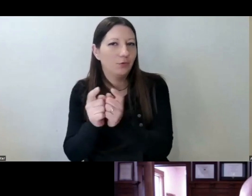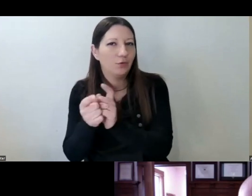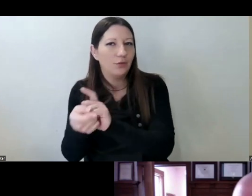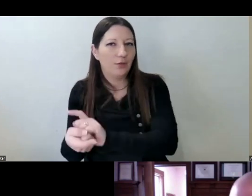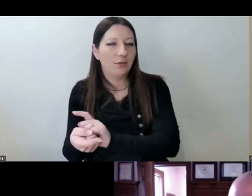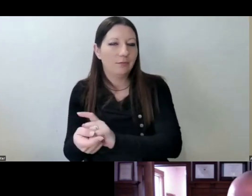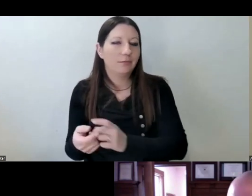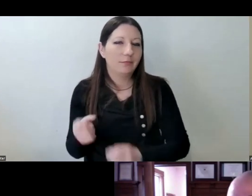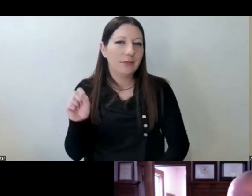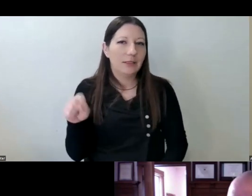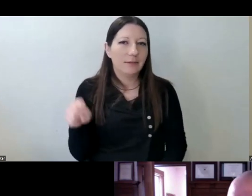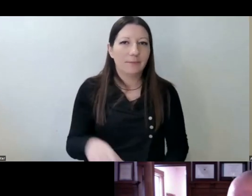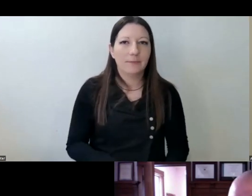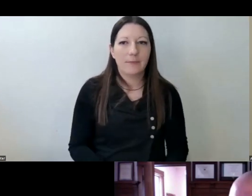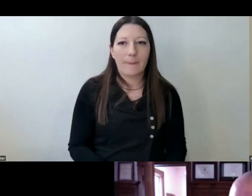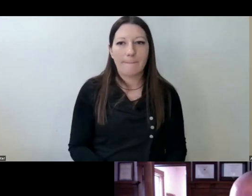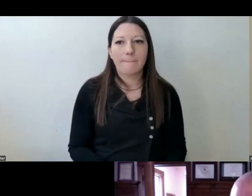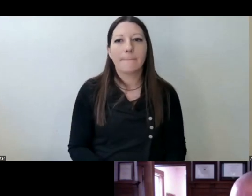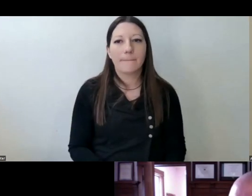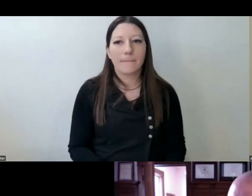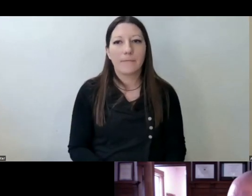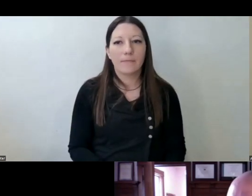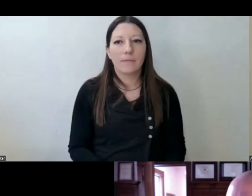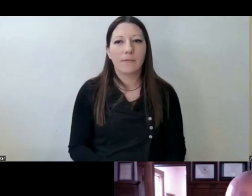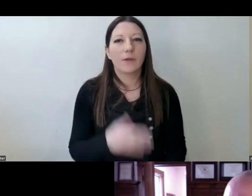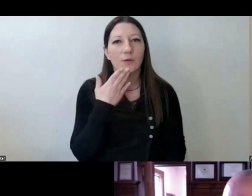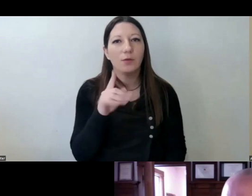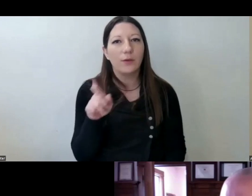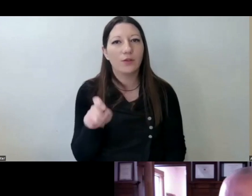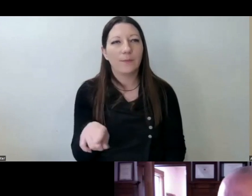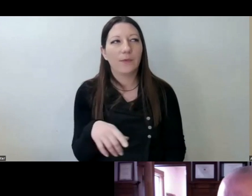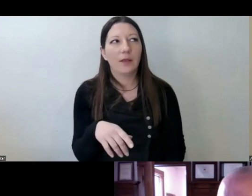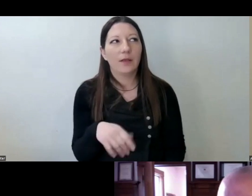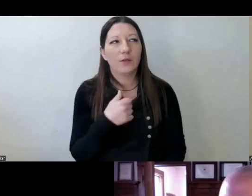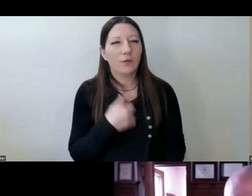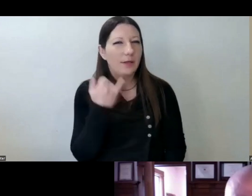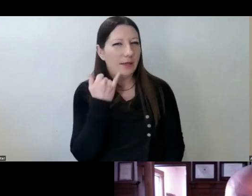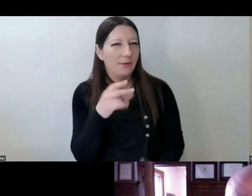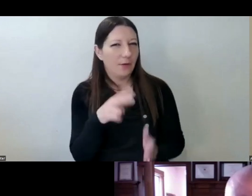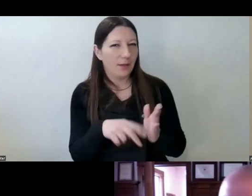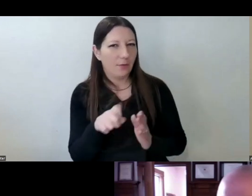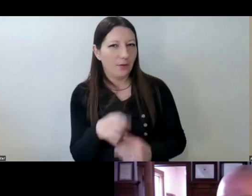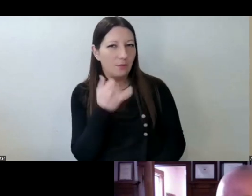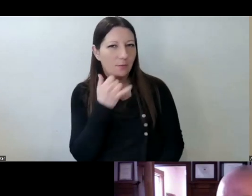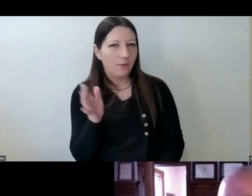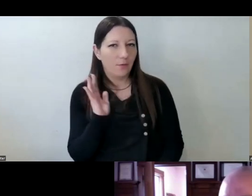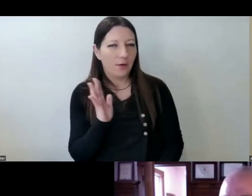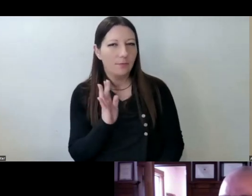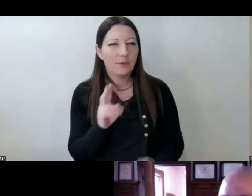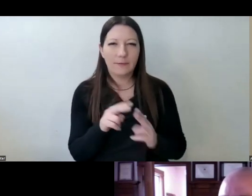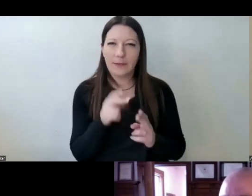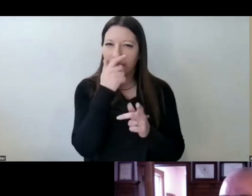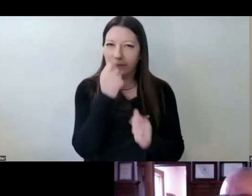now that's a great question. I apologize if I misread it earlier. That was a great question, and that's very interesting. Thank